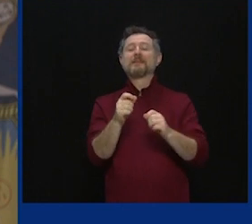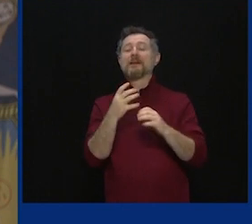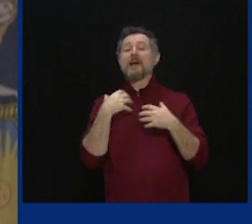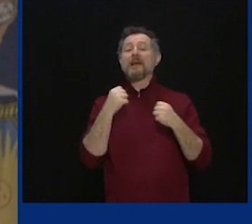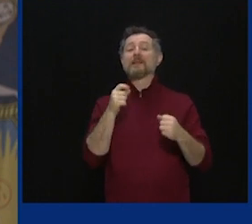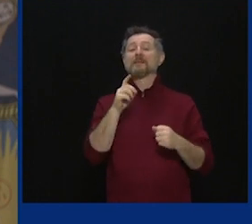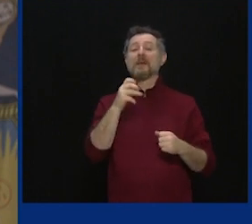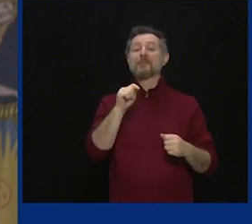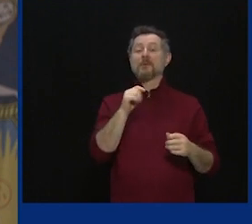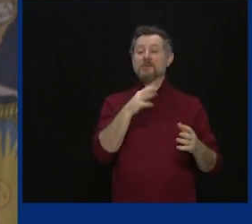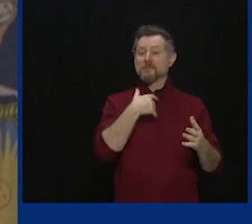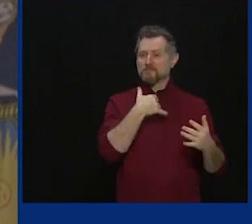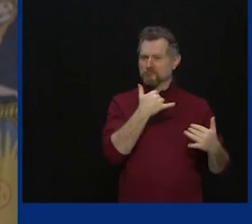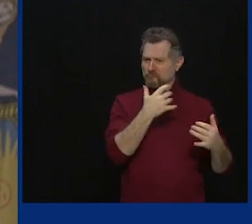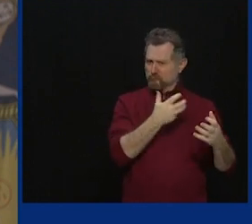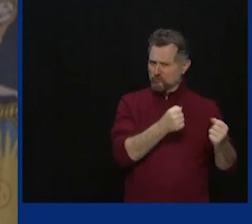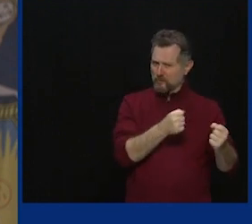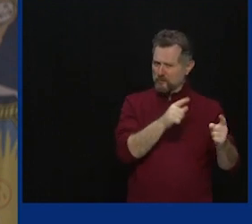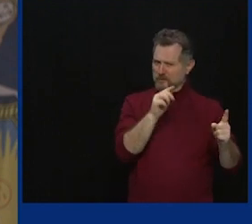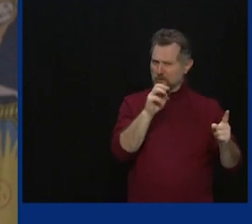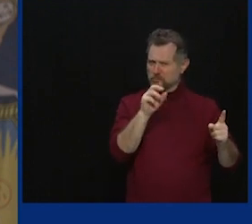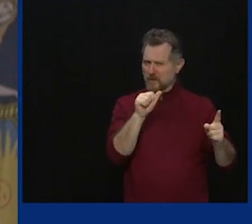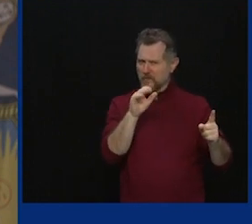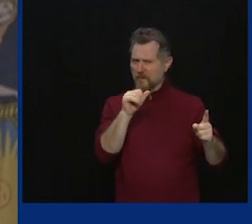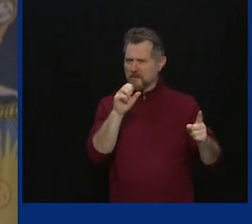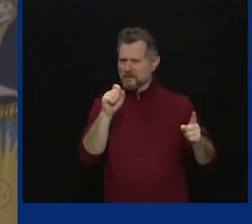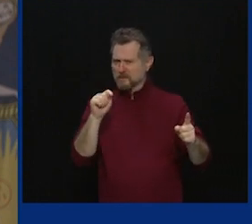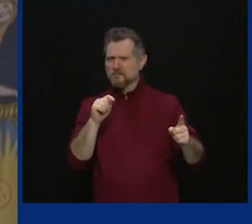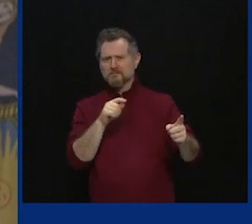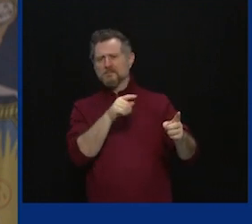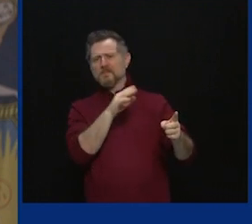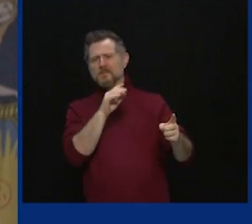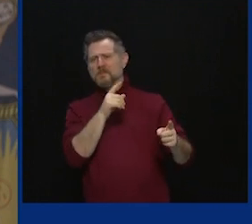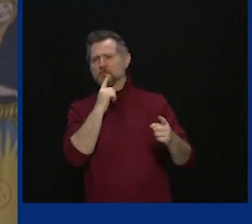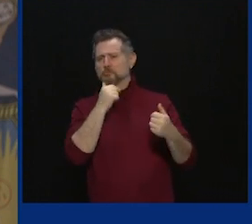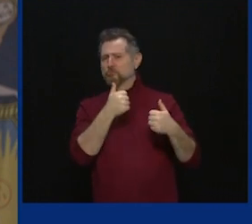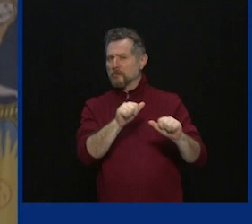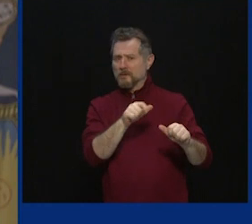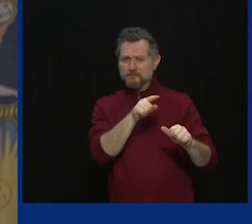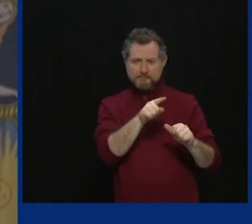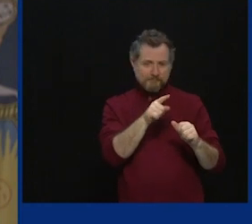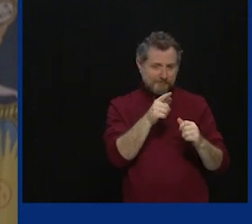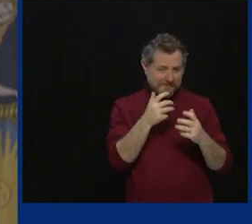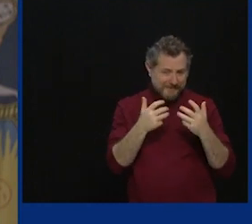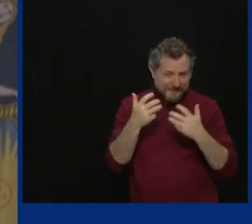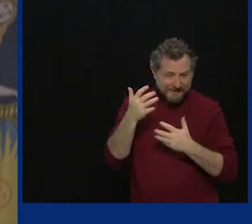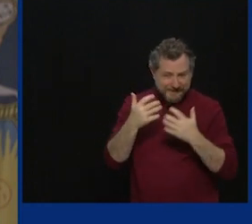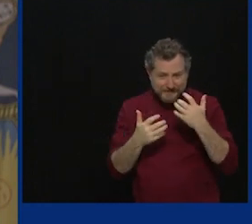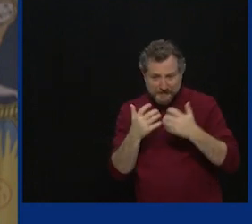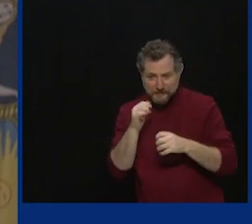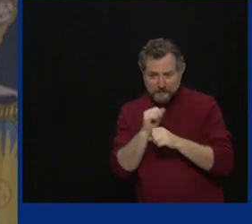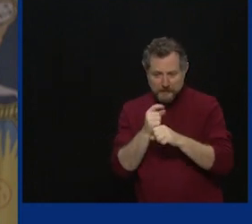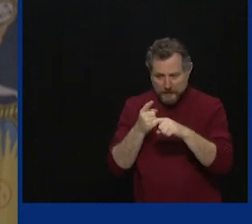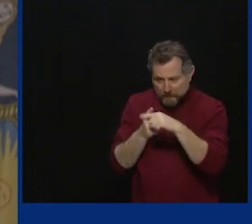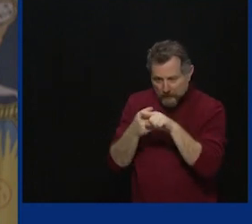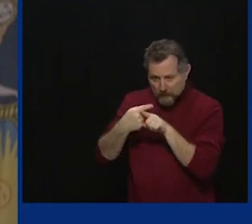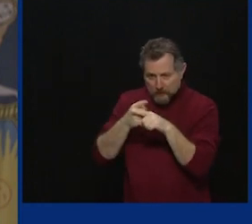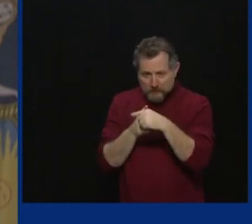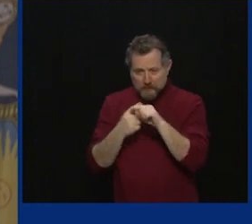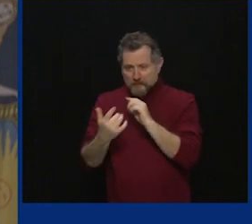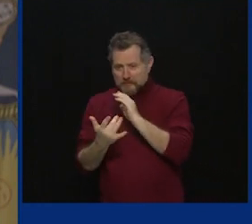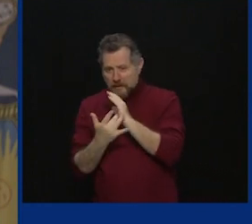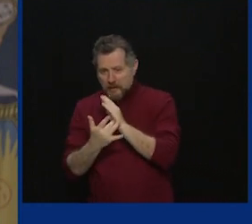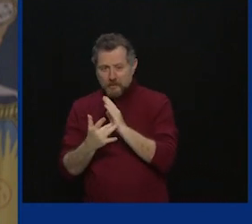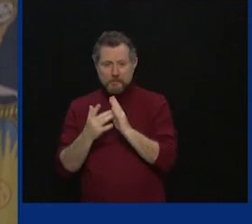Mary Bassett, and to the extent that there's any discrepancies in technical language from the first couple of hours, and